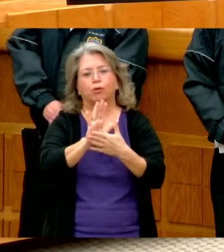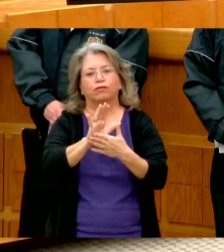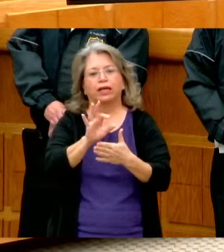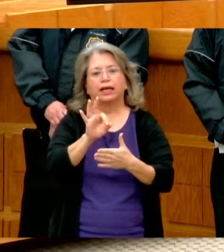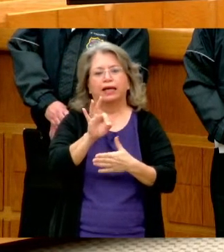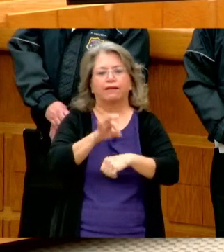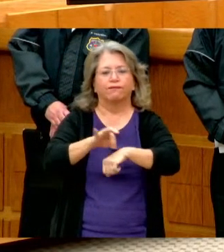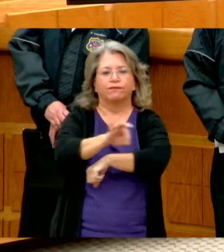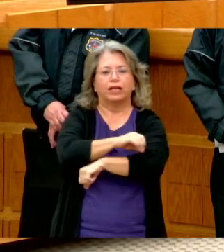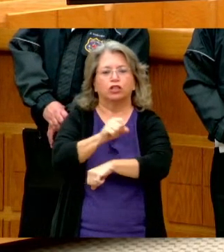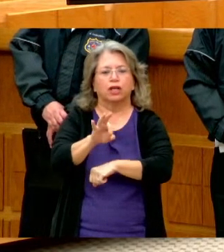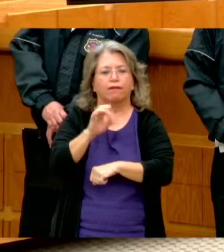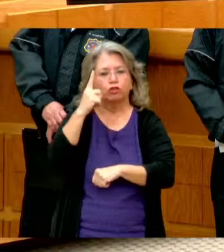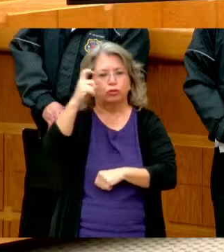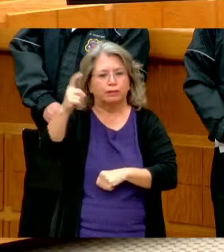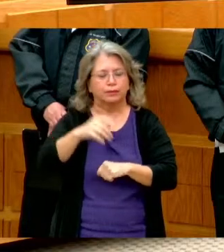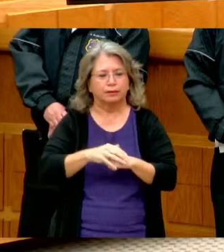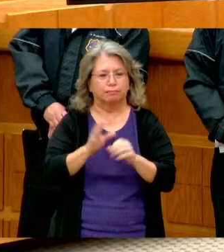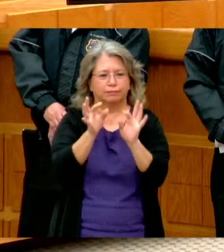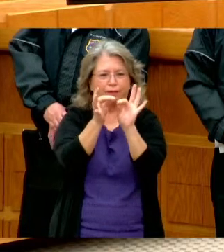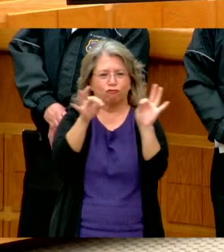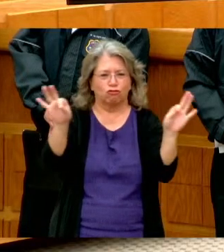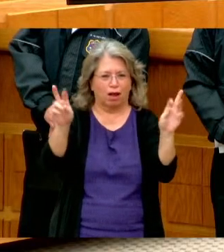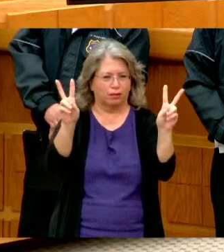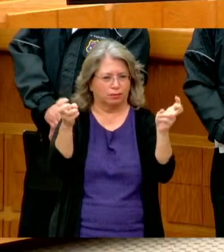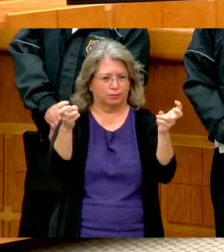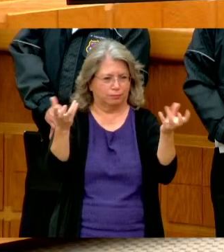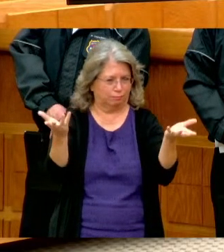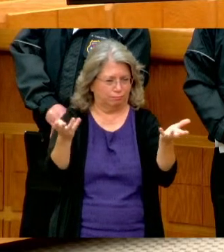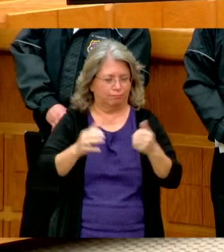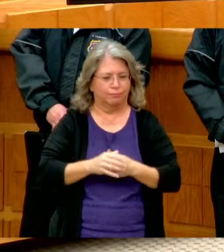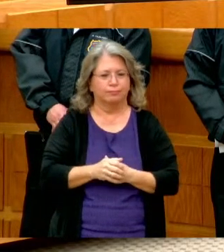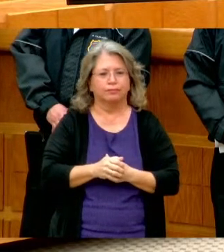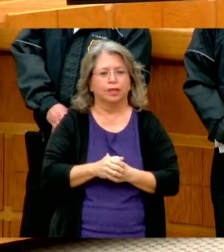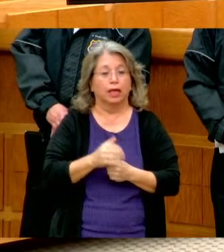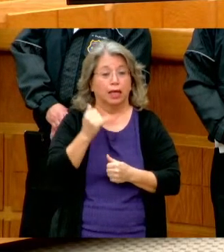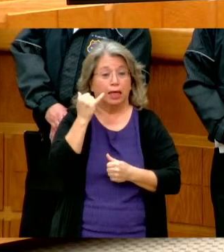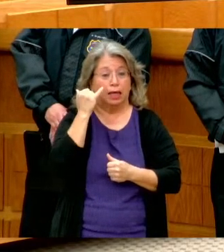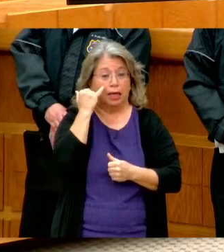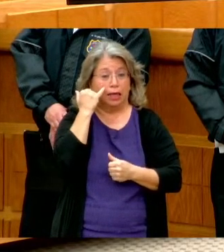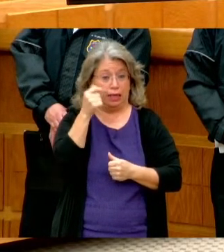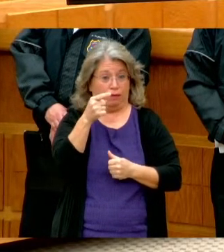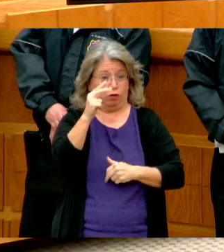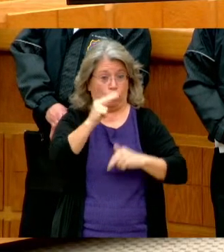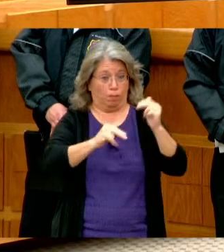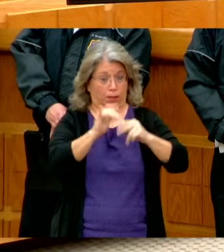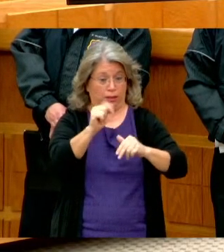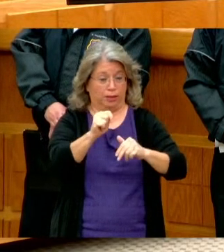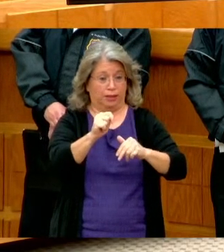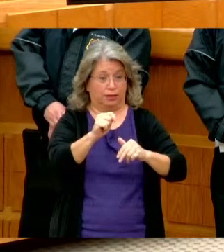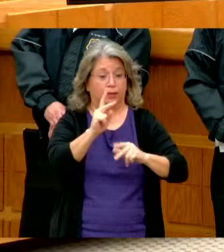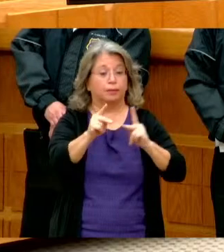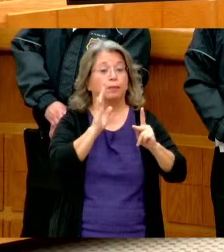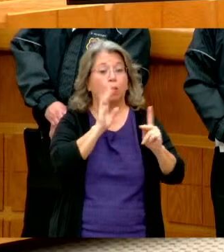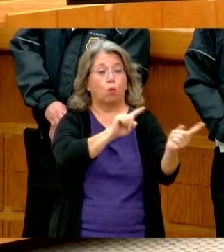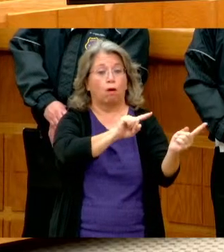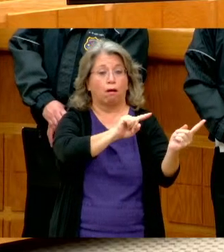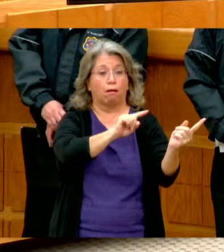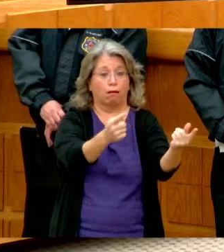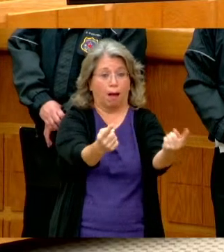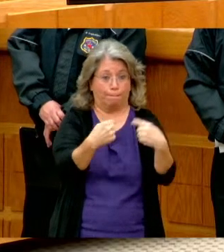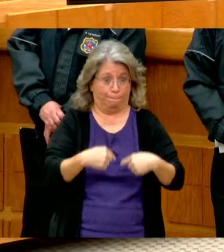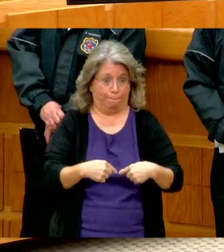Dreams. And the line goes something like this: if you build it, they will come. Well, we have